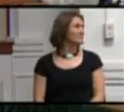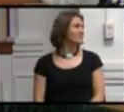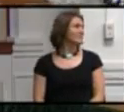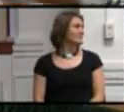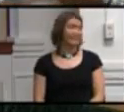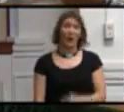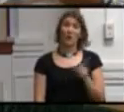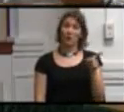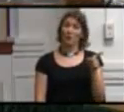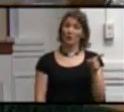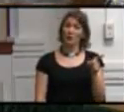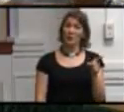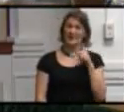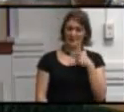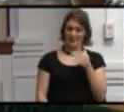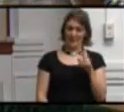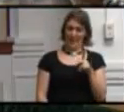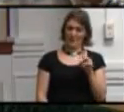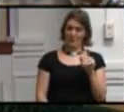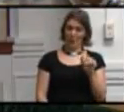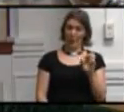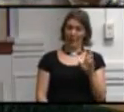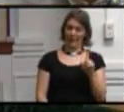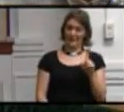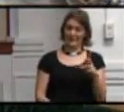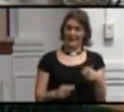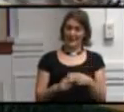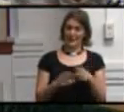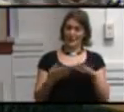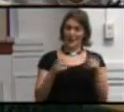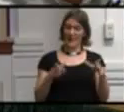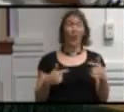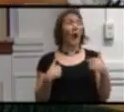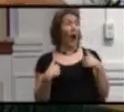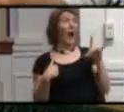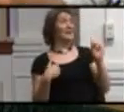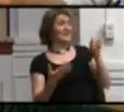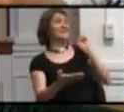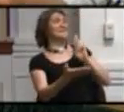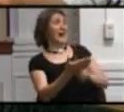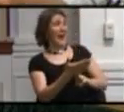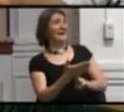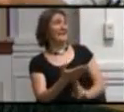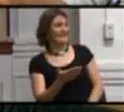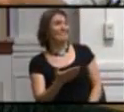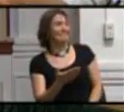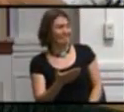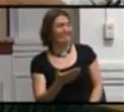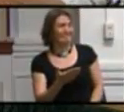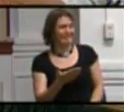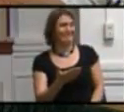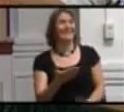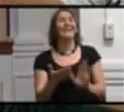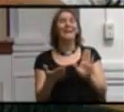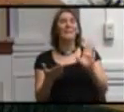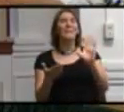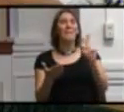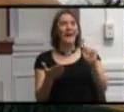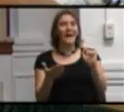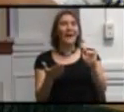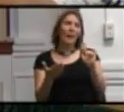you, Patrick Moreland, interim town manager. Yep. I did, in fact, sign that as it was going around. However,